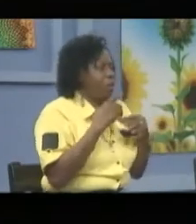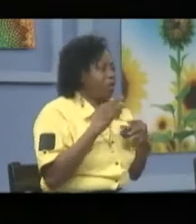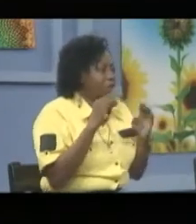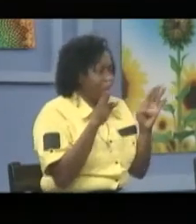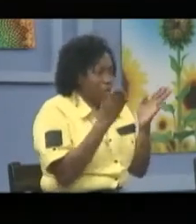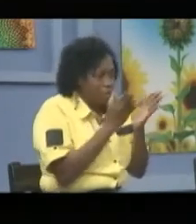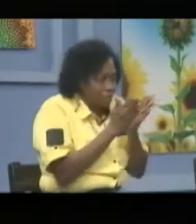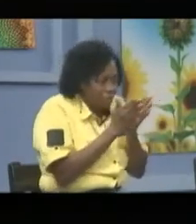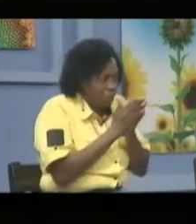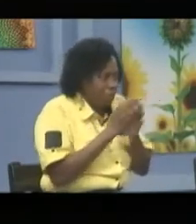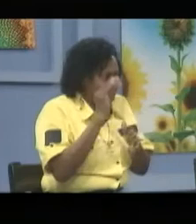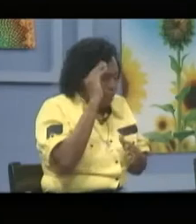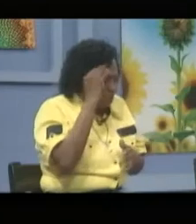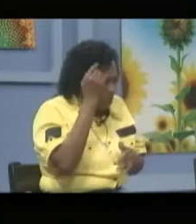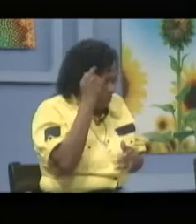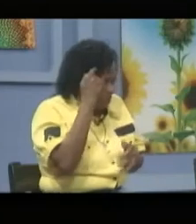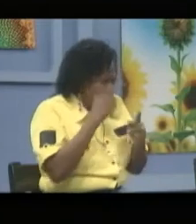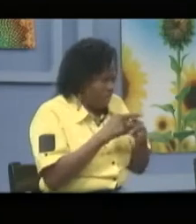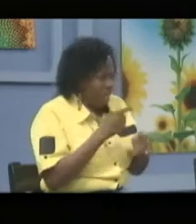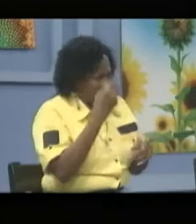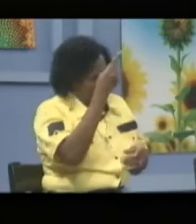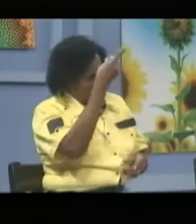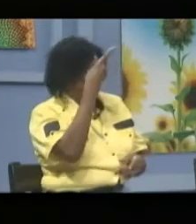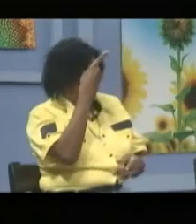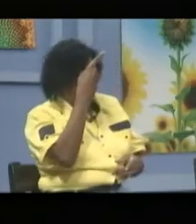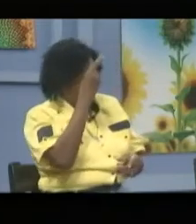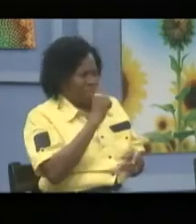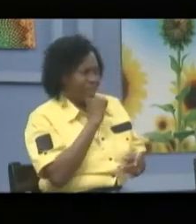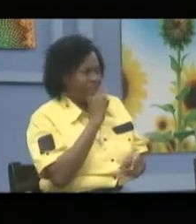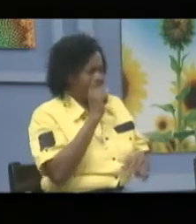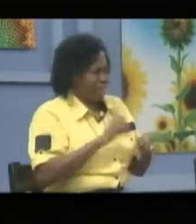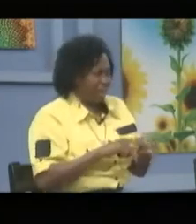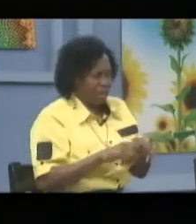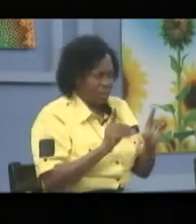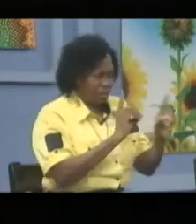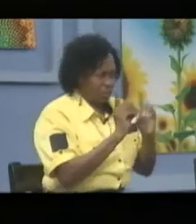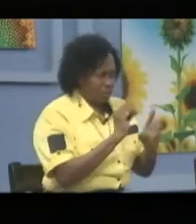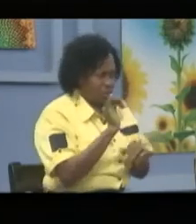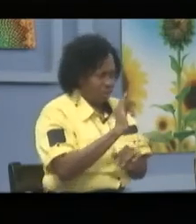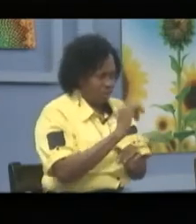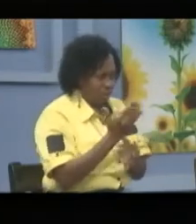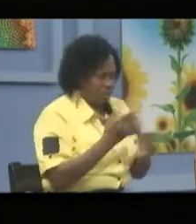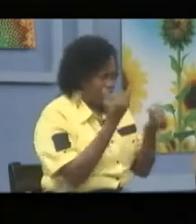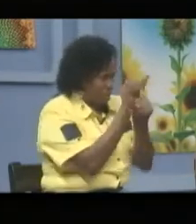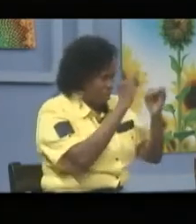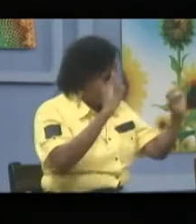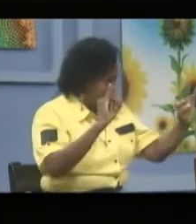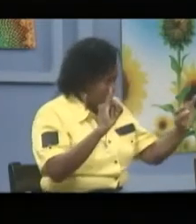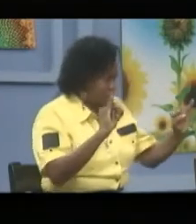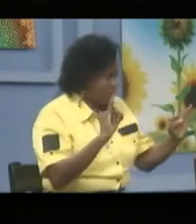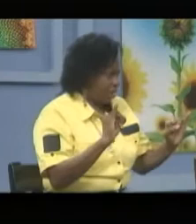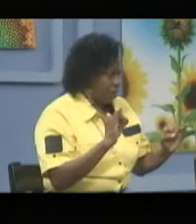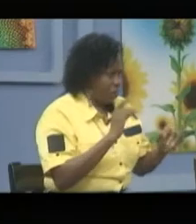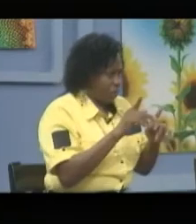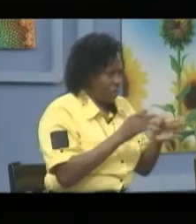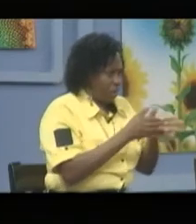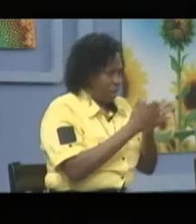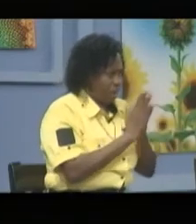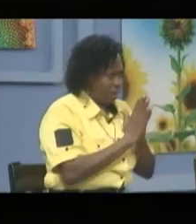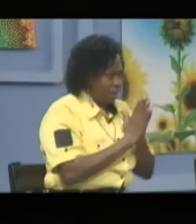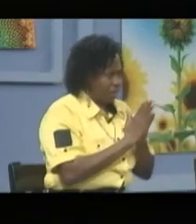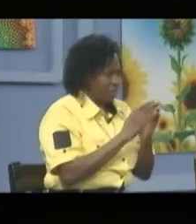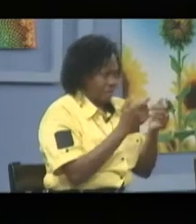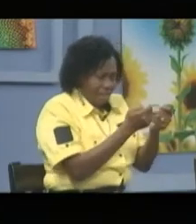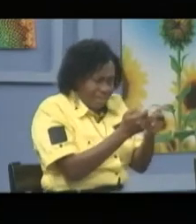people tend to think that they're dummies and they're not normal. Or they cannot function independently. People will go as far as to ask, can they text?